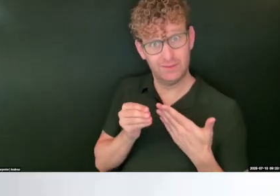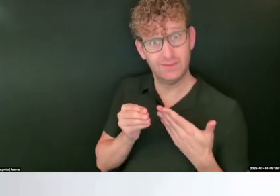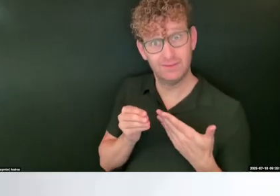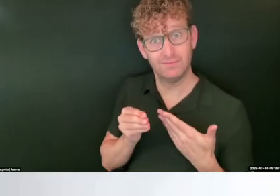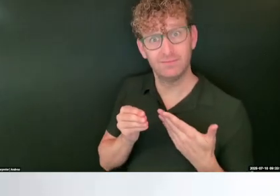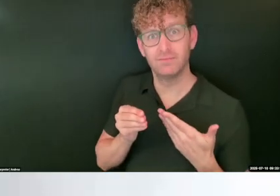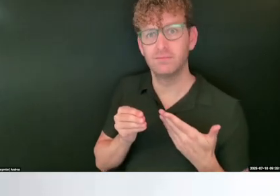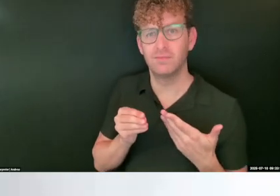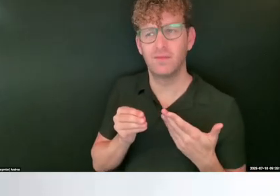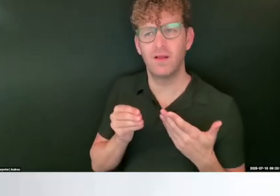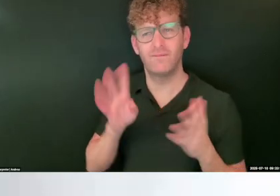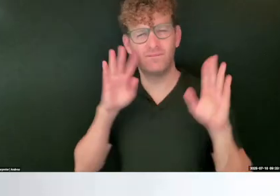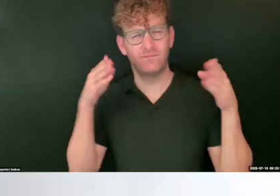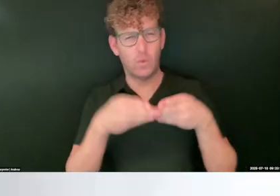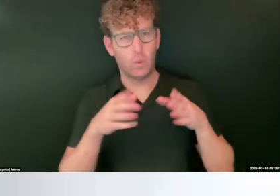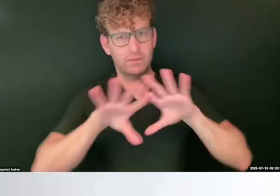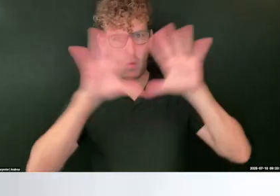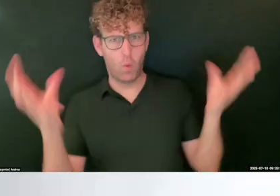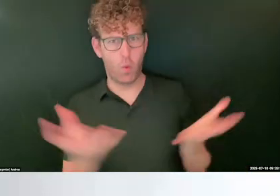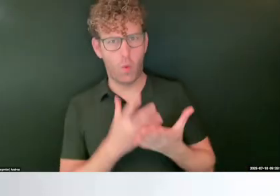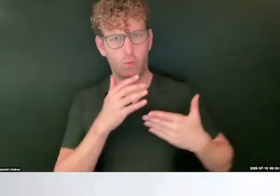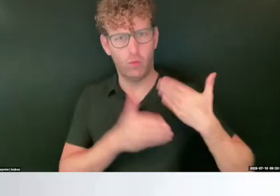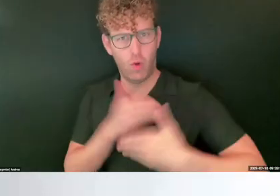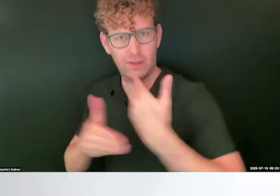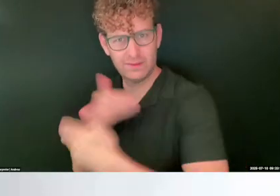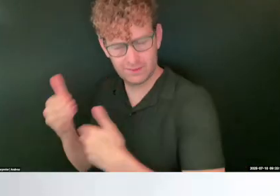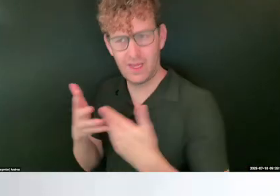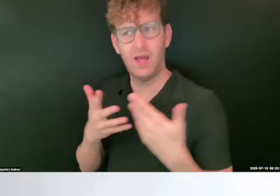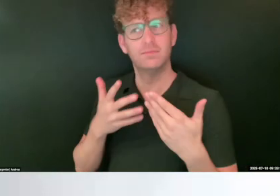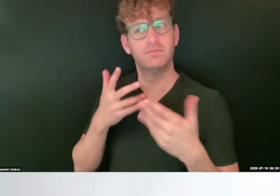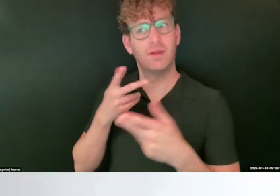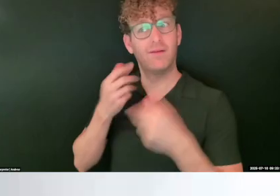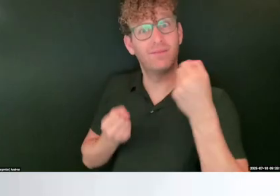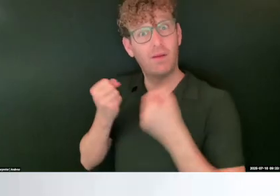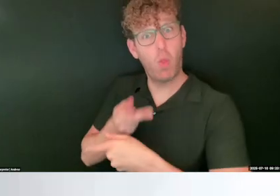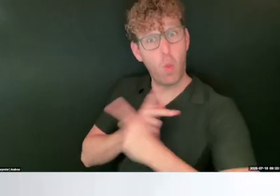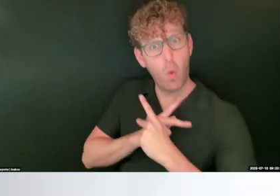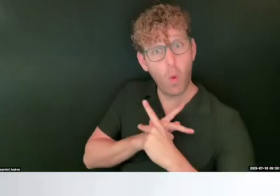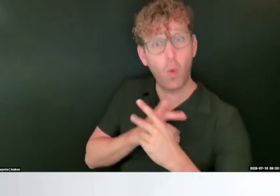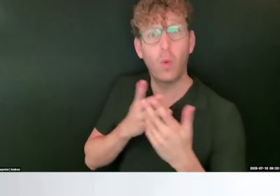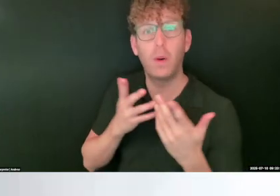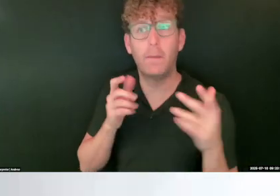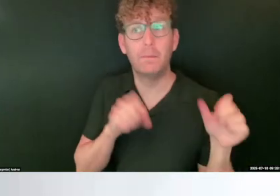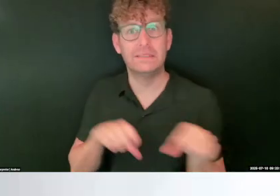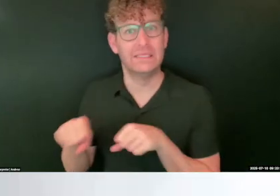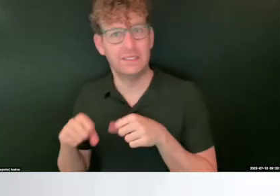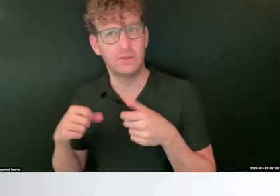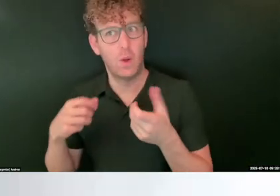vehicle loans and potential battery warranty issues after electric vehicle adoption.